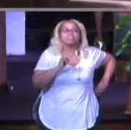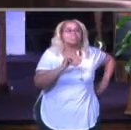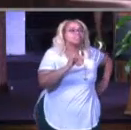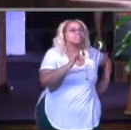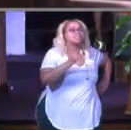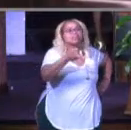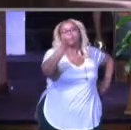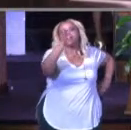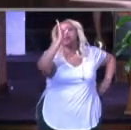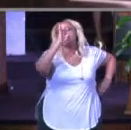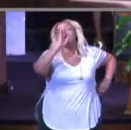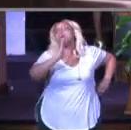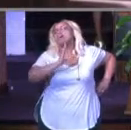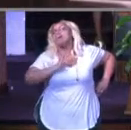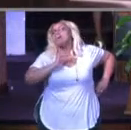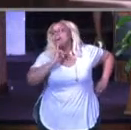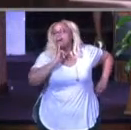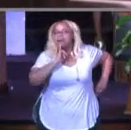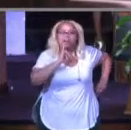is,